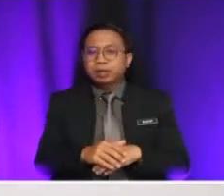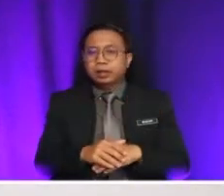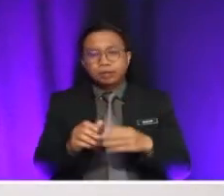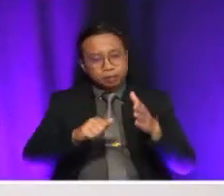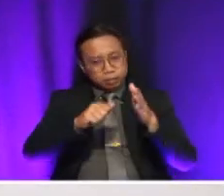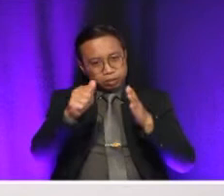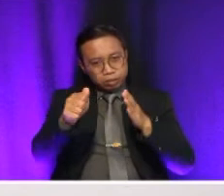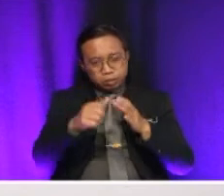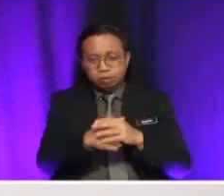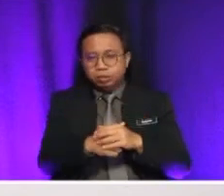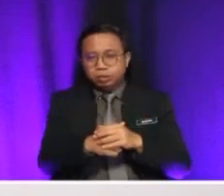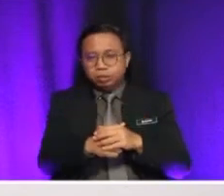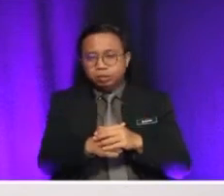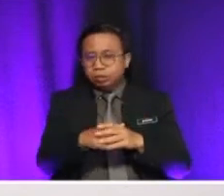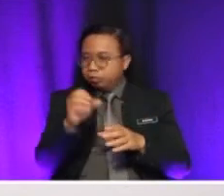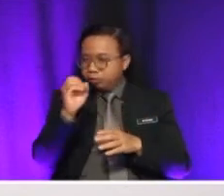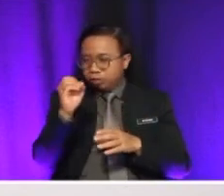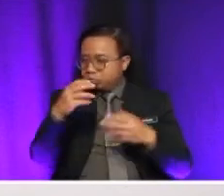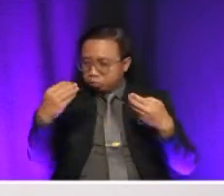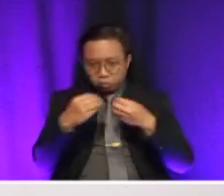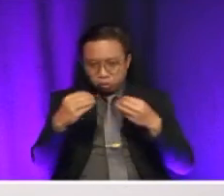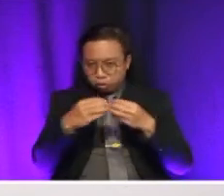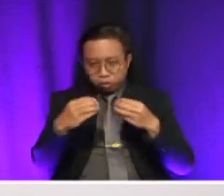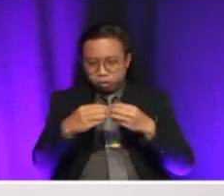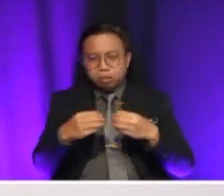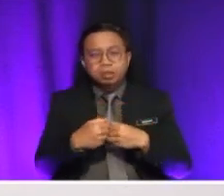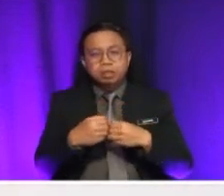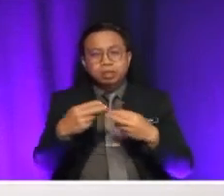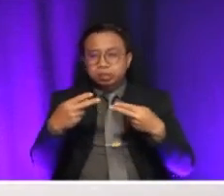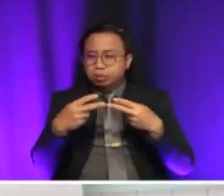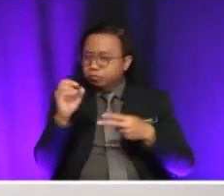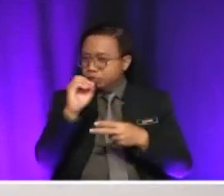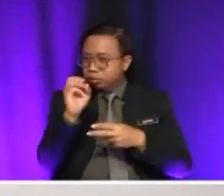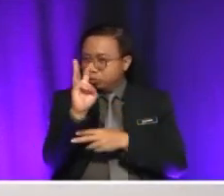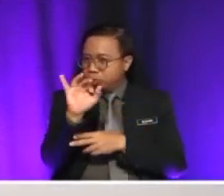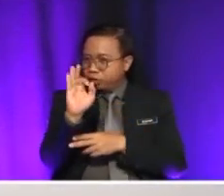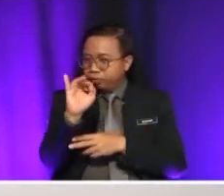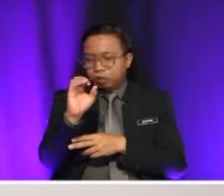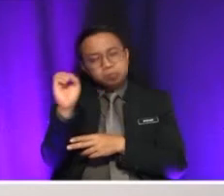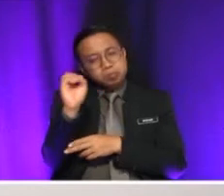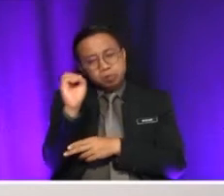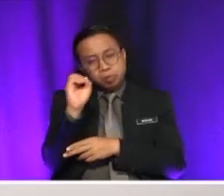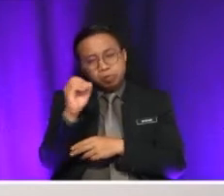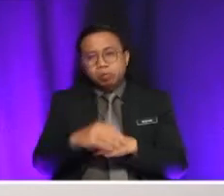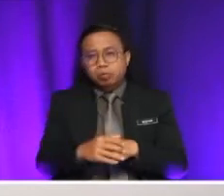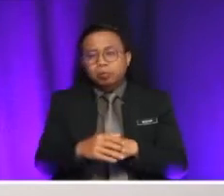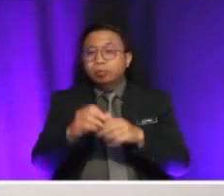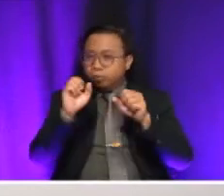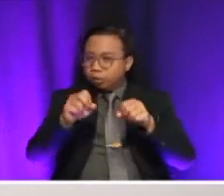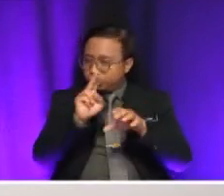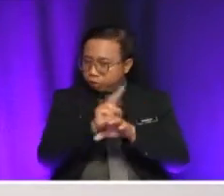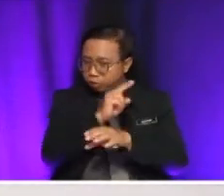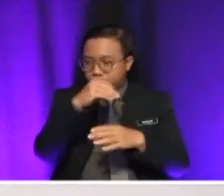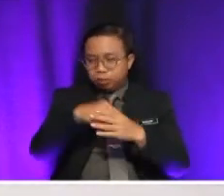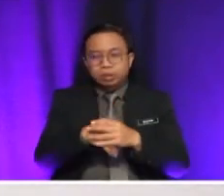especially in off-grid places. No connection, no electricity, no Wi-Fi, and stuff like that that can be used in the